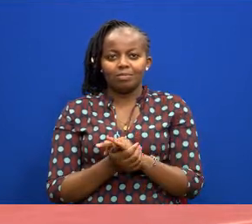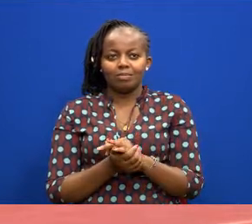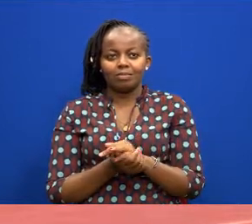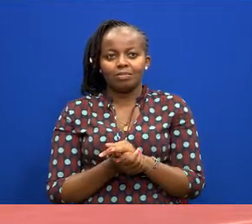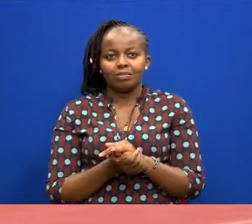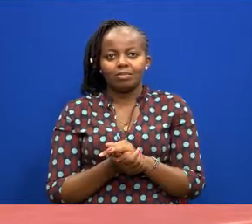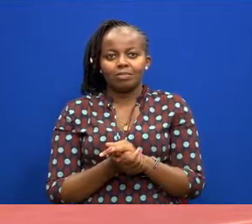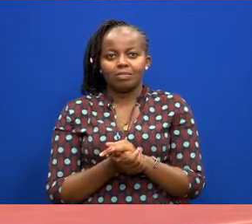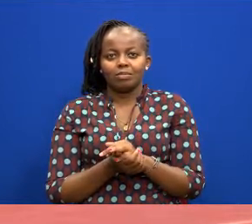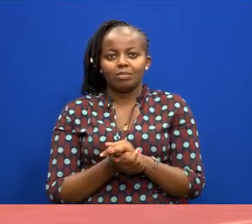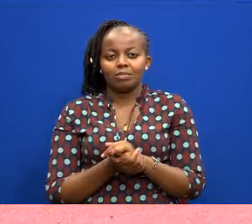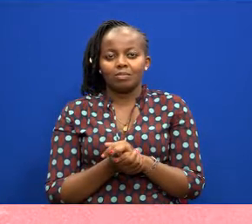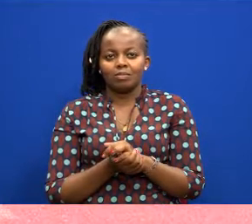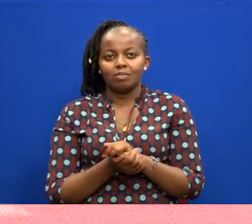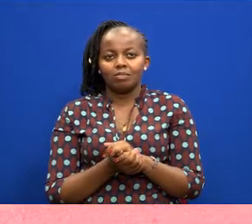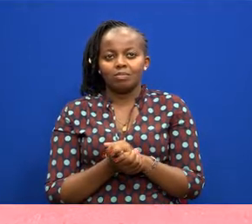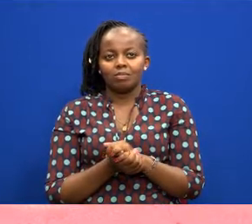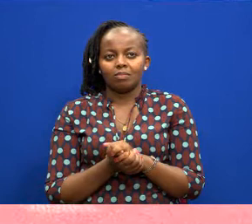heel.